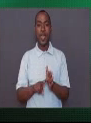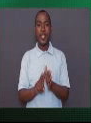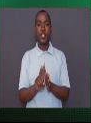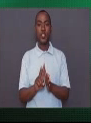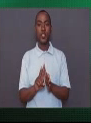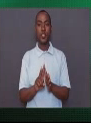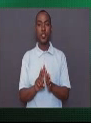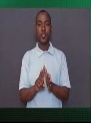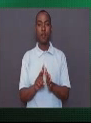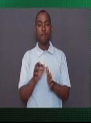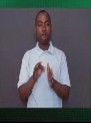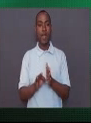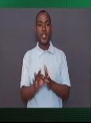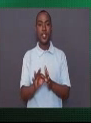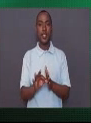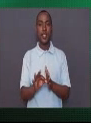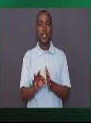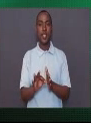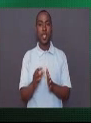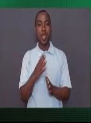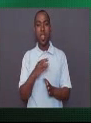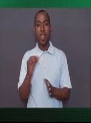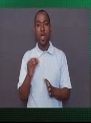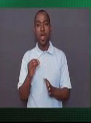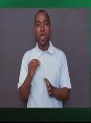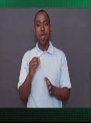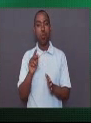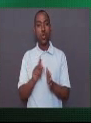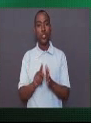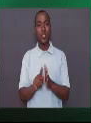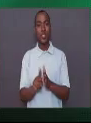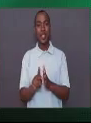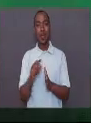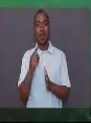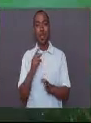viruses, fungi, and Protoctista.